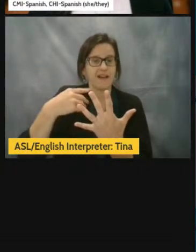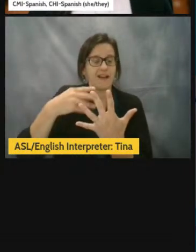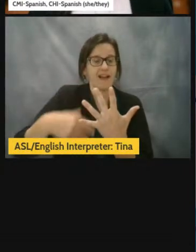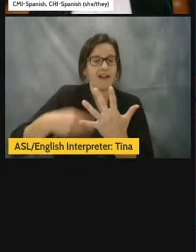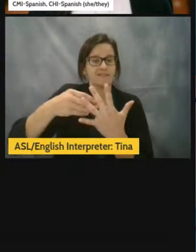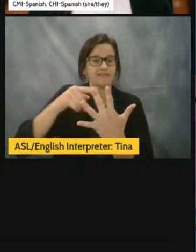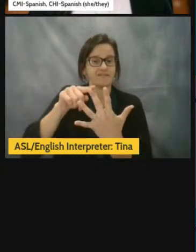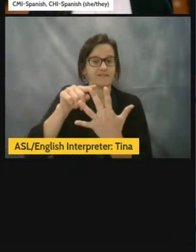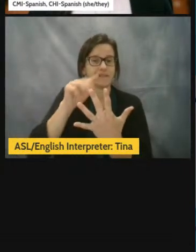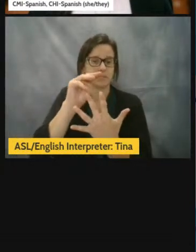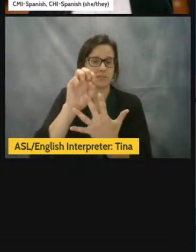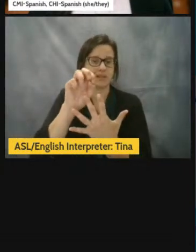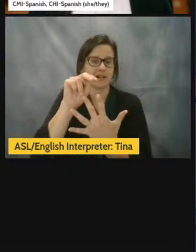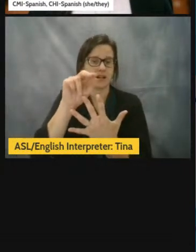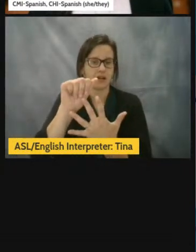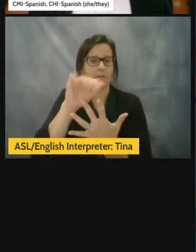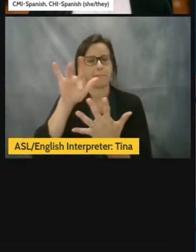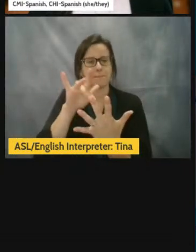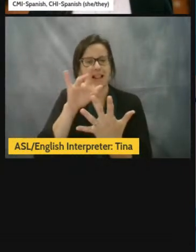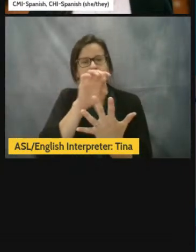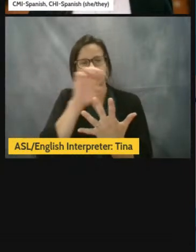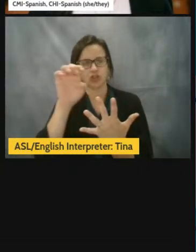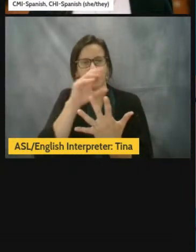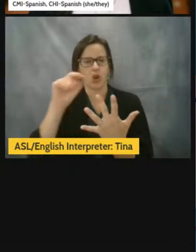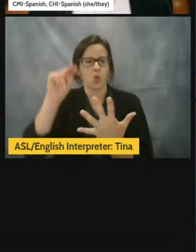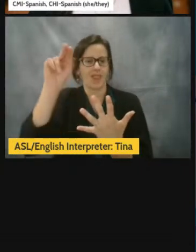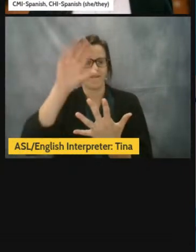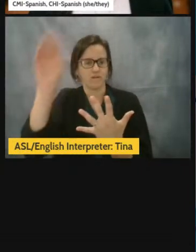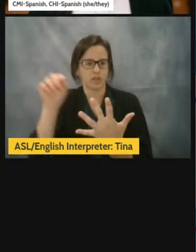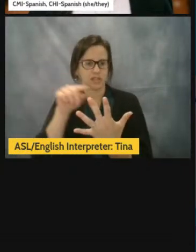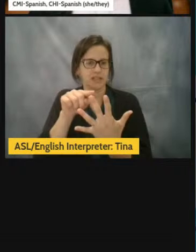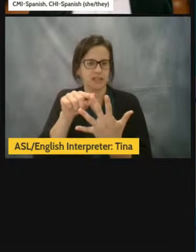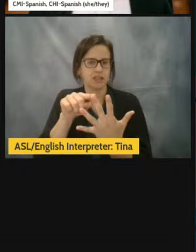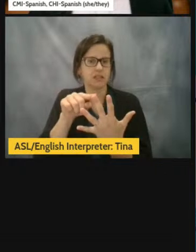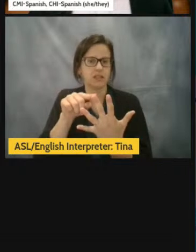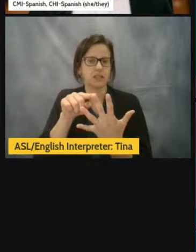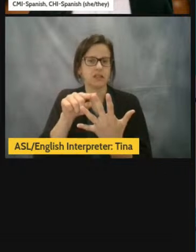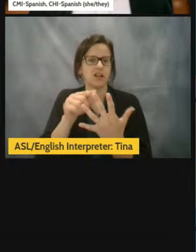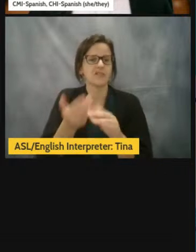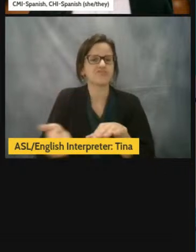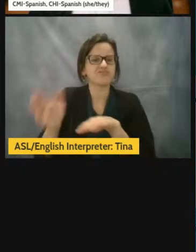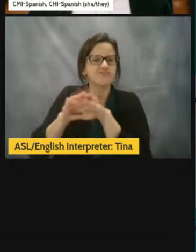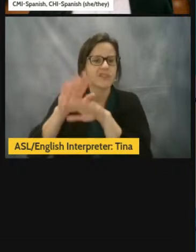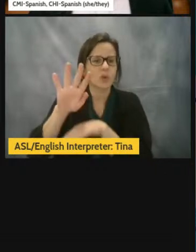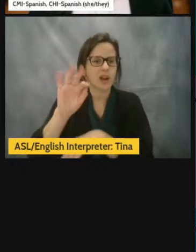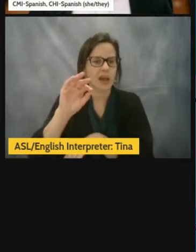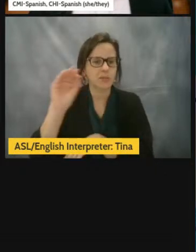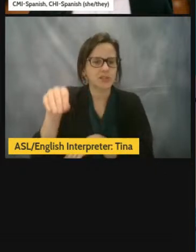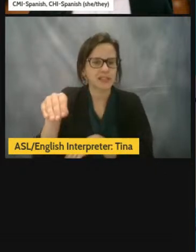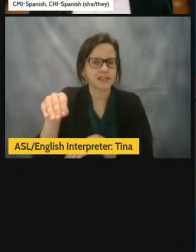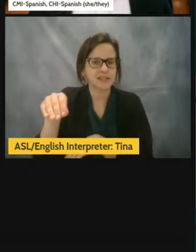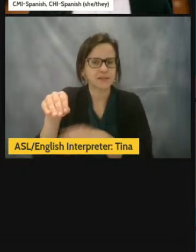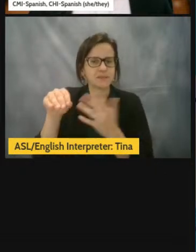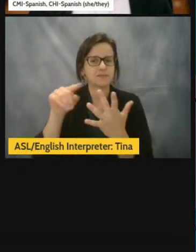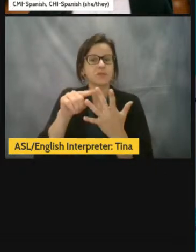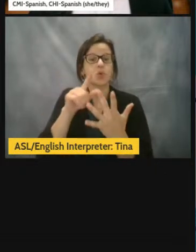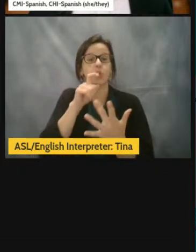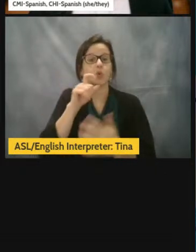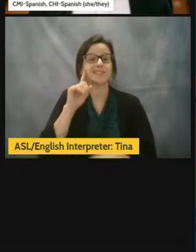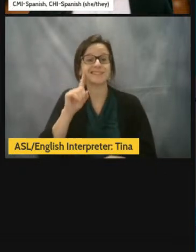When we look at folks who are deaf and LGBTQ, it jumps up again